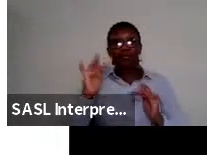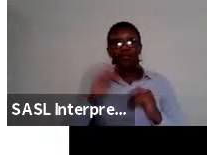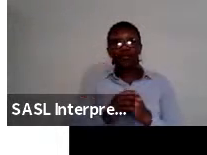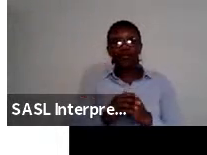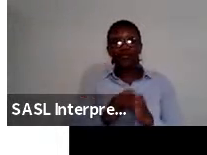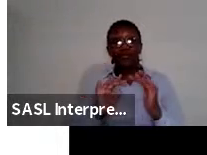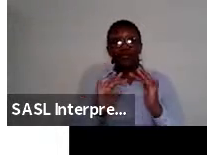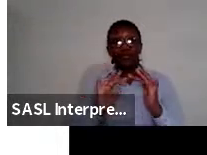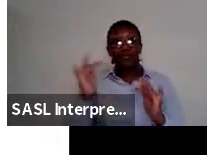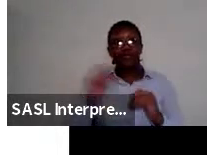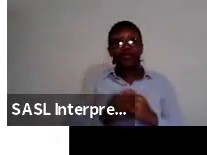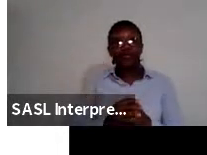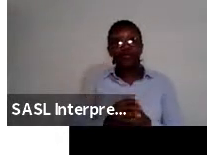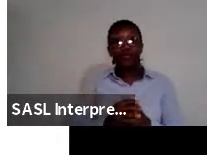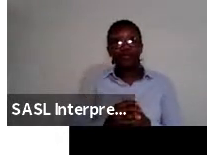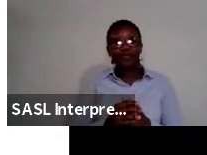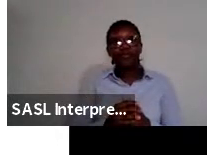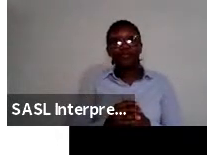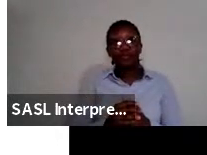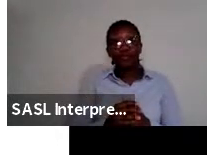and it is done within all the